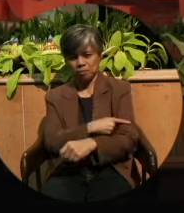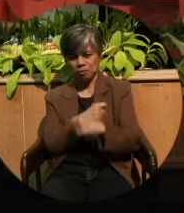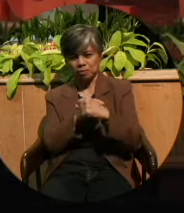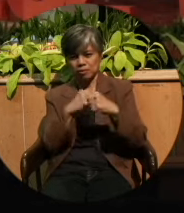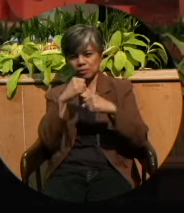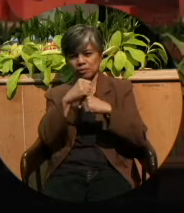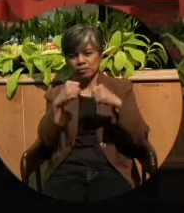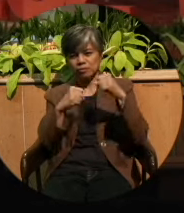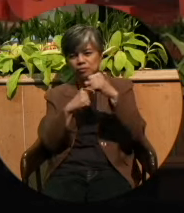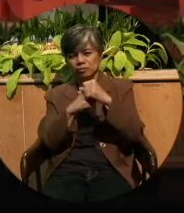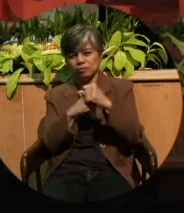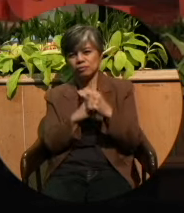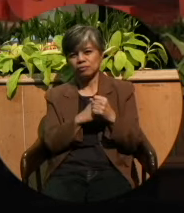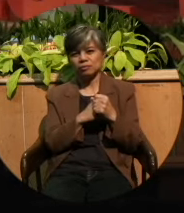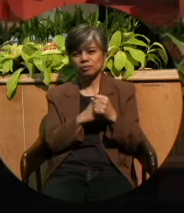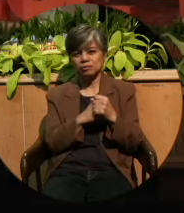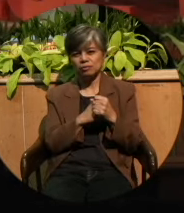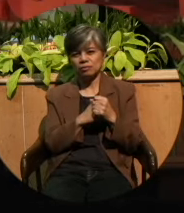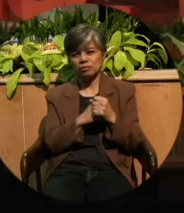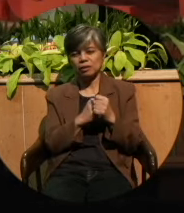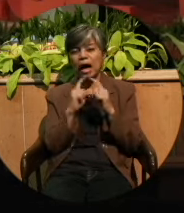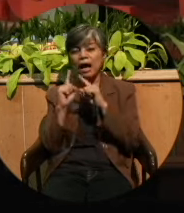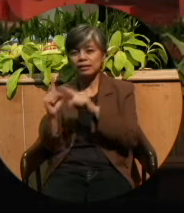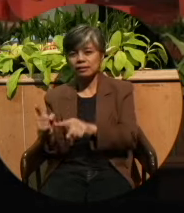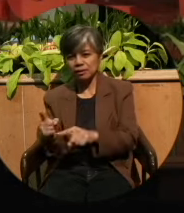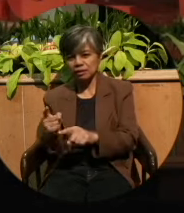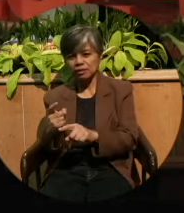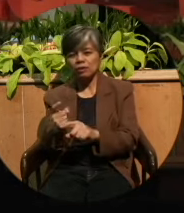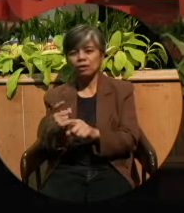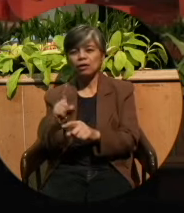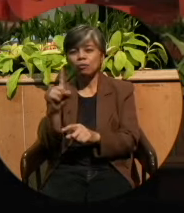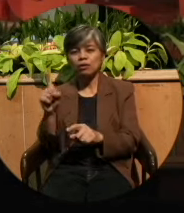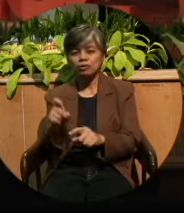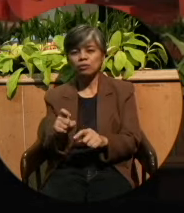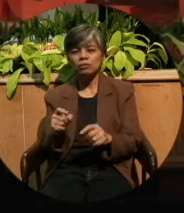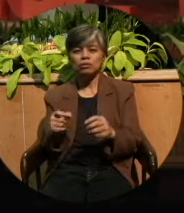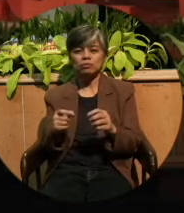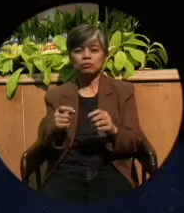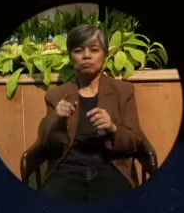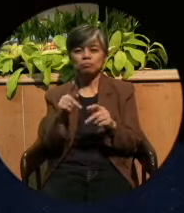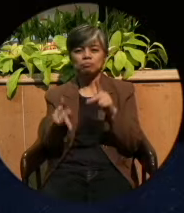it is the answer to the question of the powerful. It is not necessarily a reflection of the rest of the world.